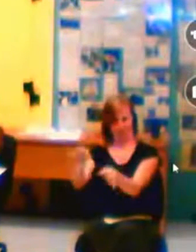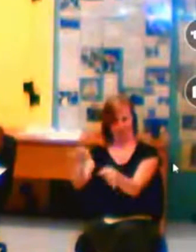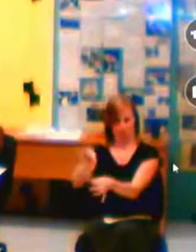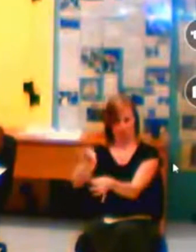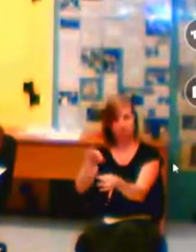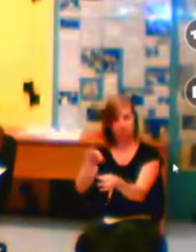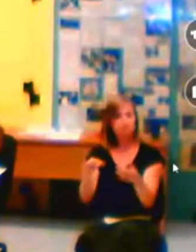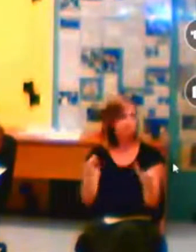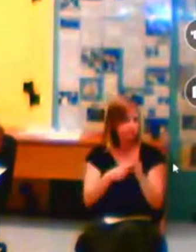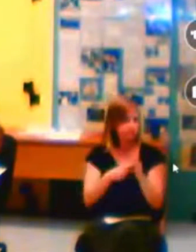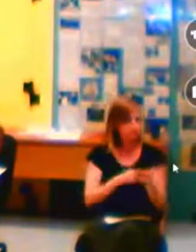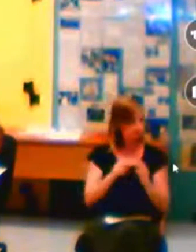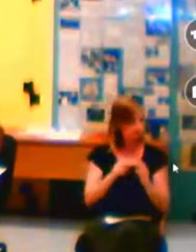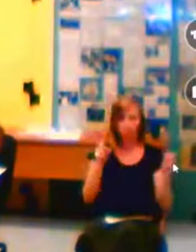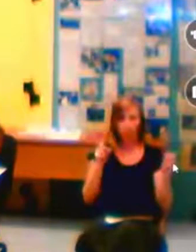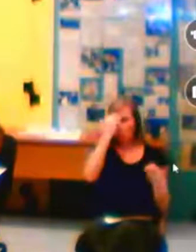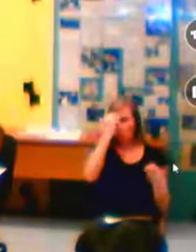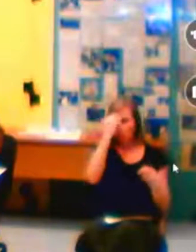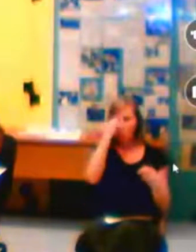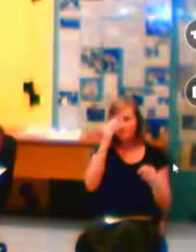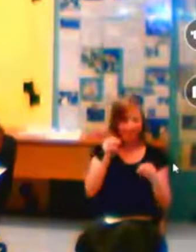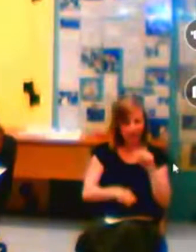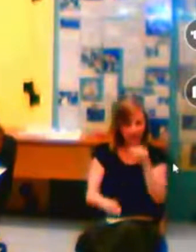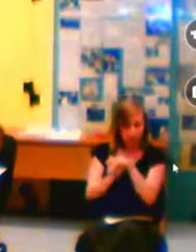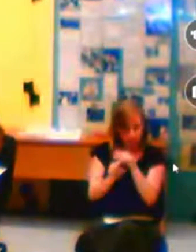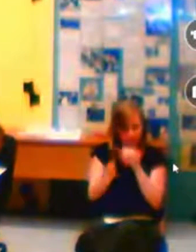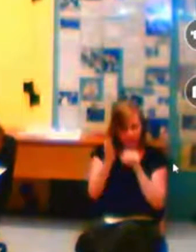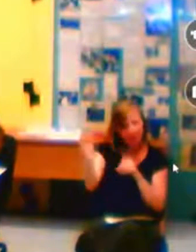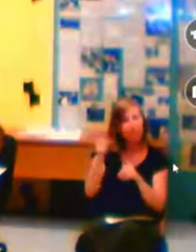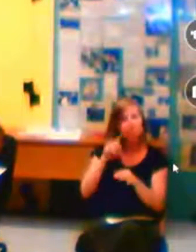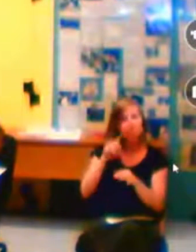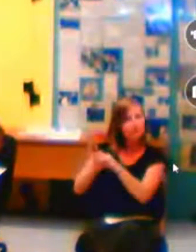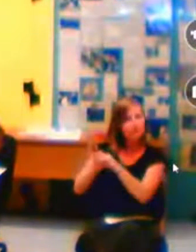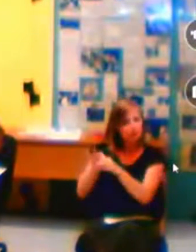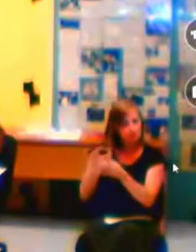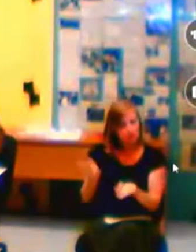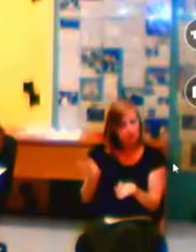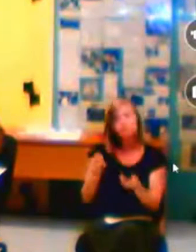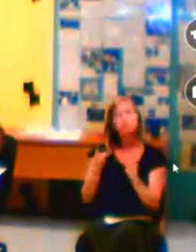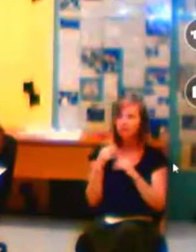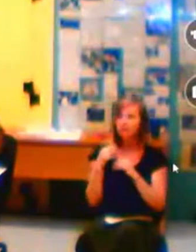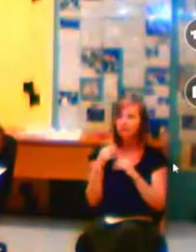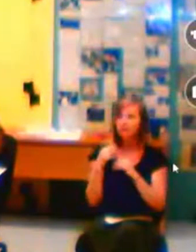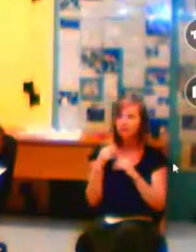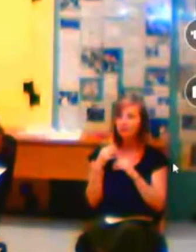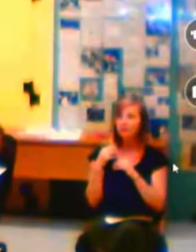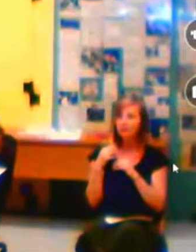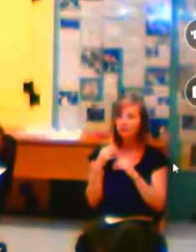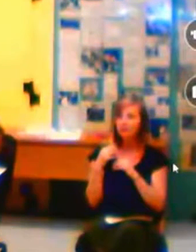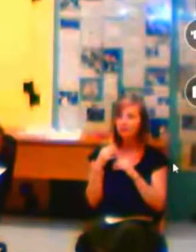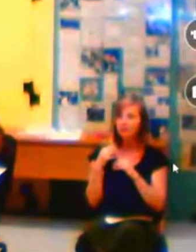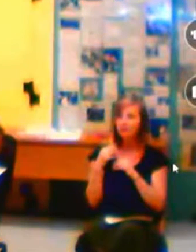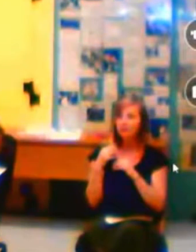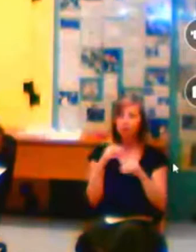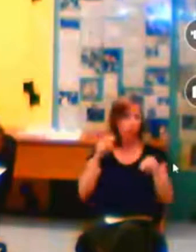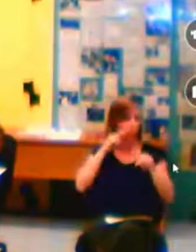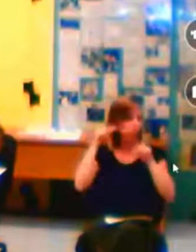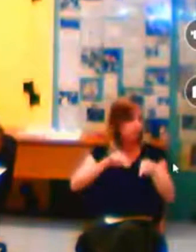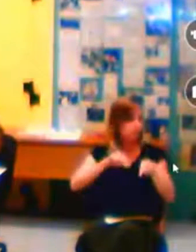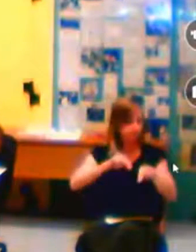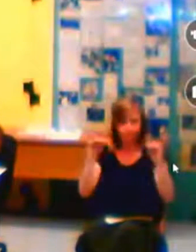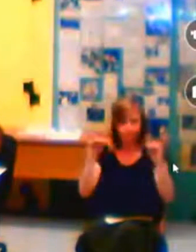Evans tomorrow at 12:01 a.m., and whoever shows up controls the election. This is just flat not good